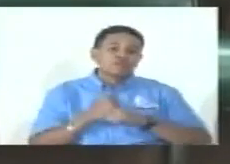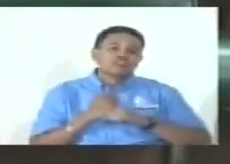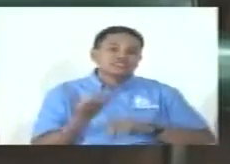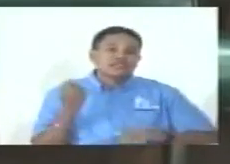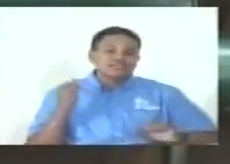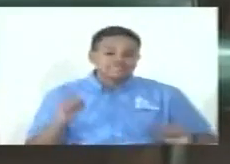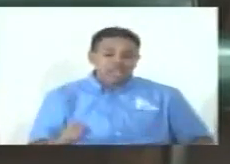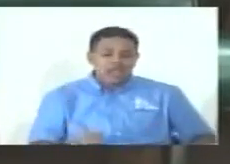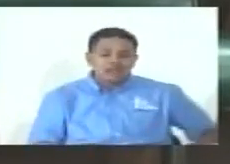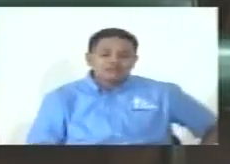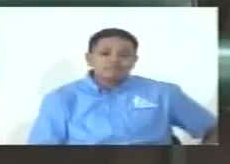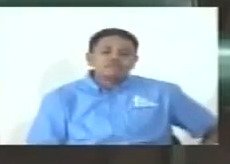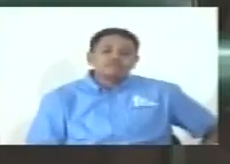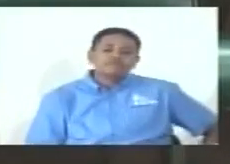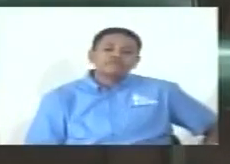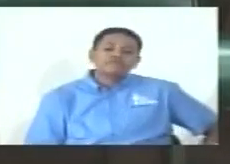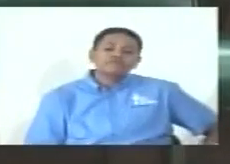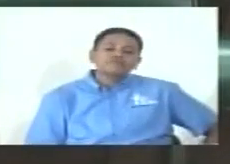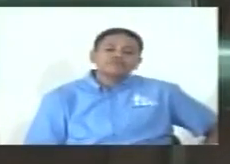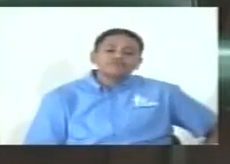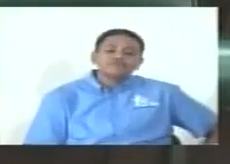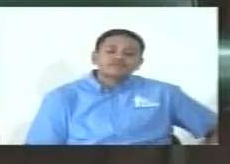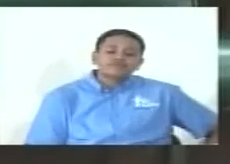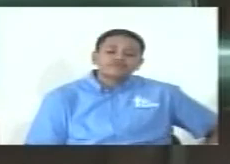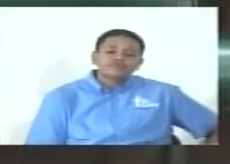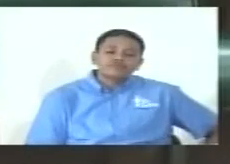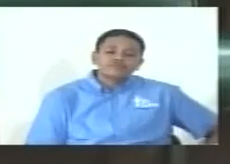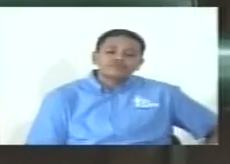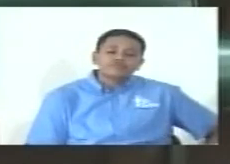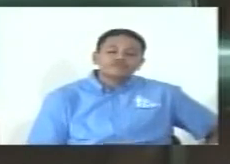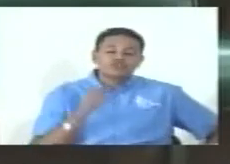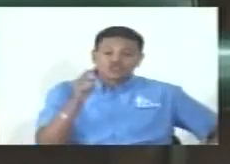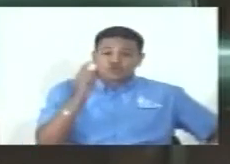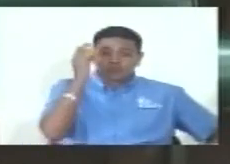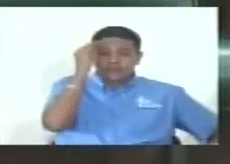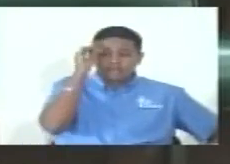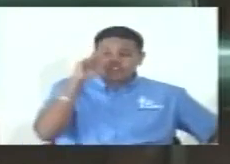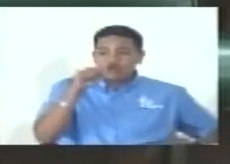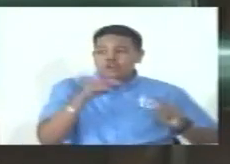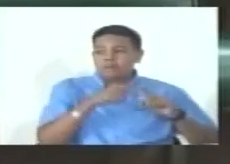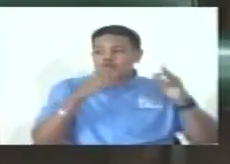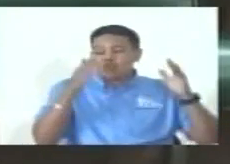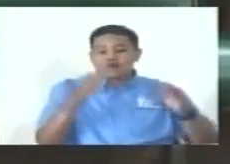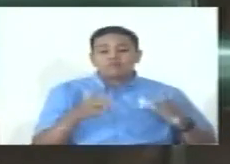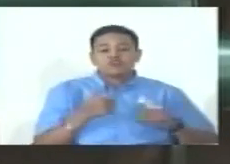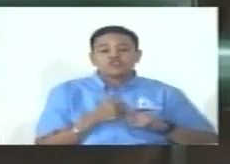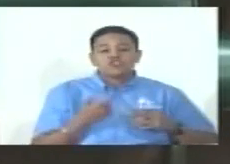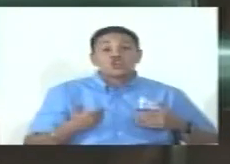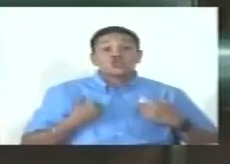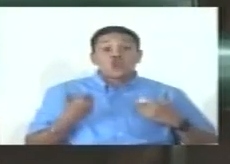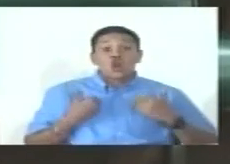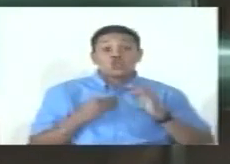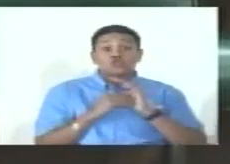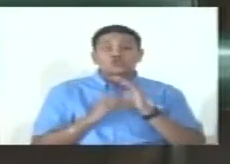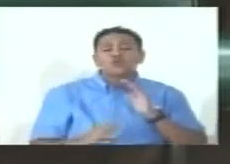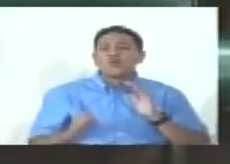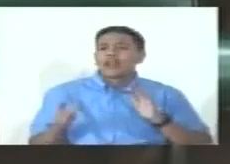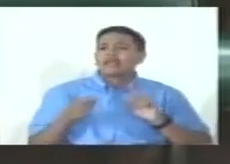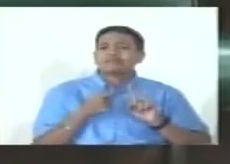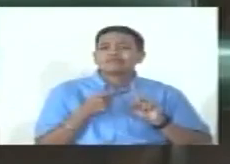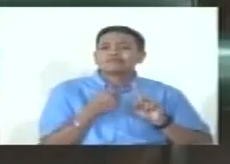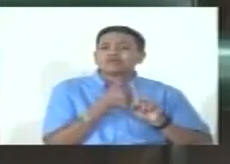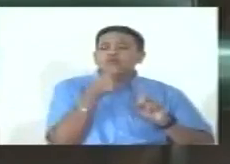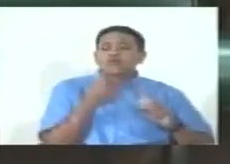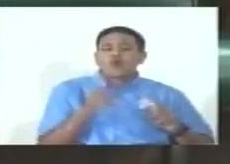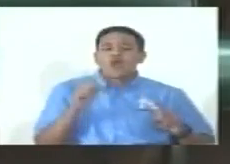She would have thought about the person, the young student, who now has